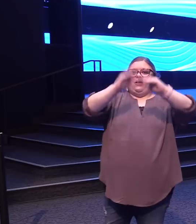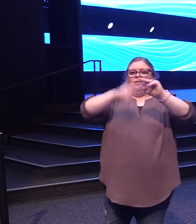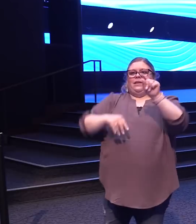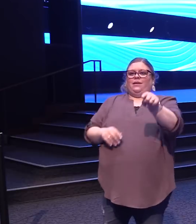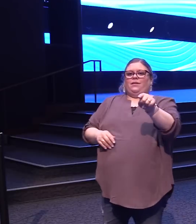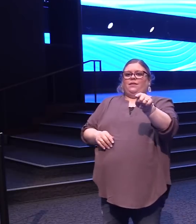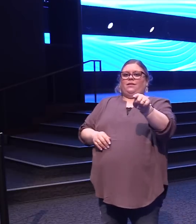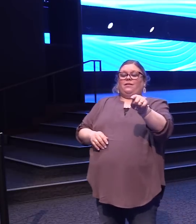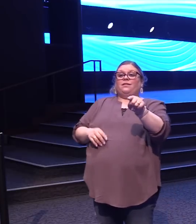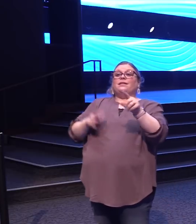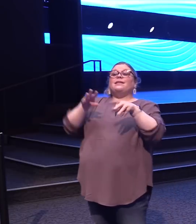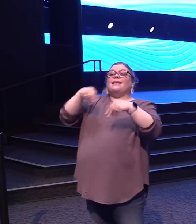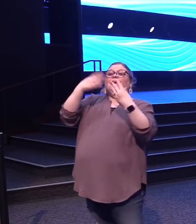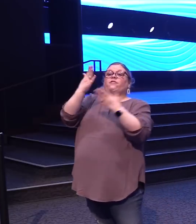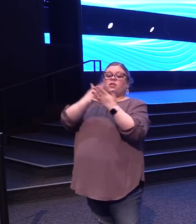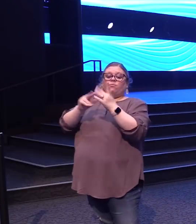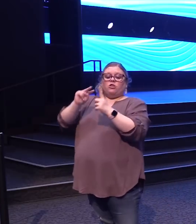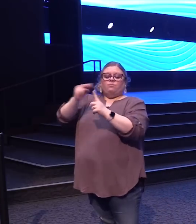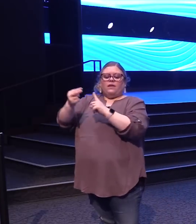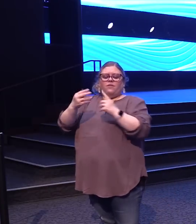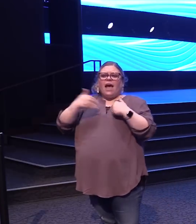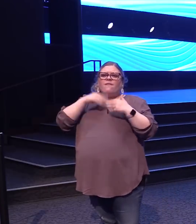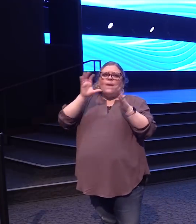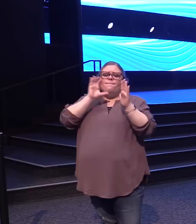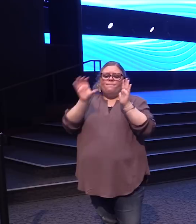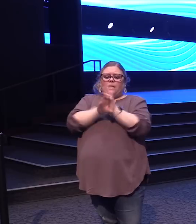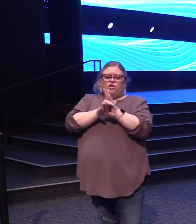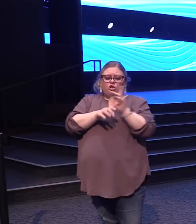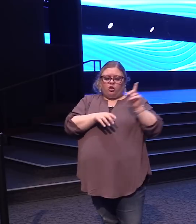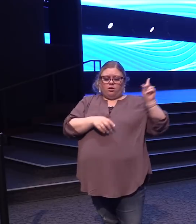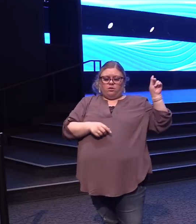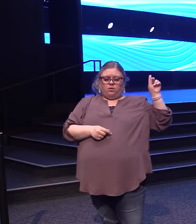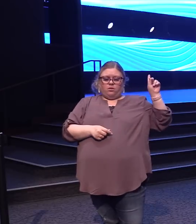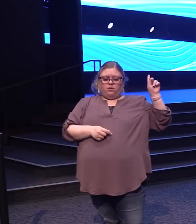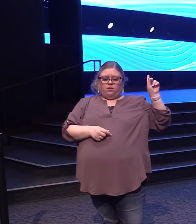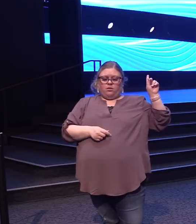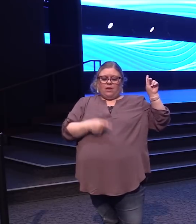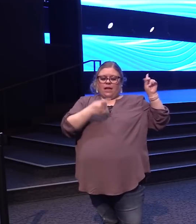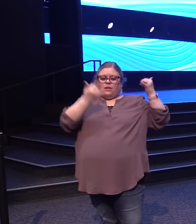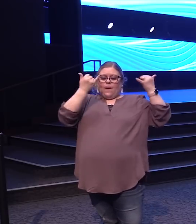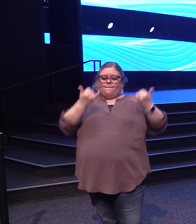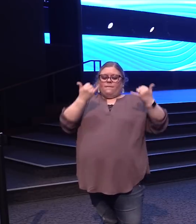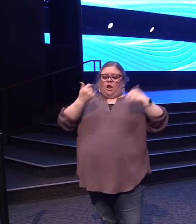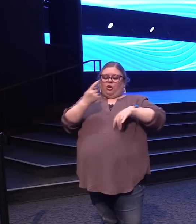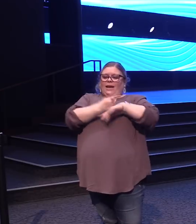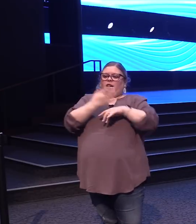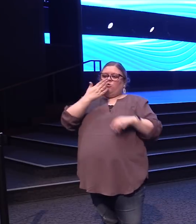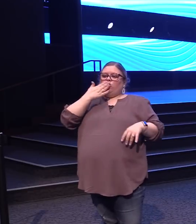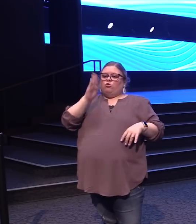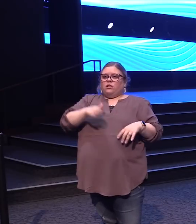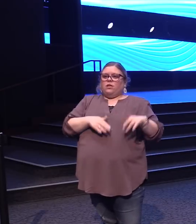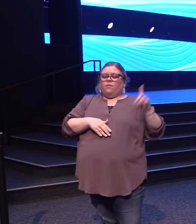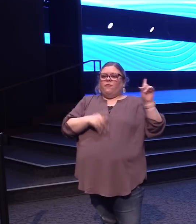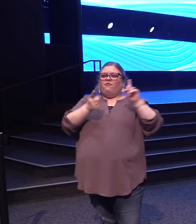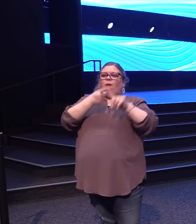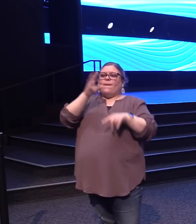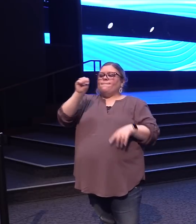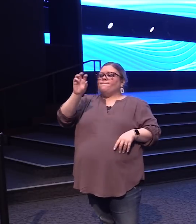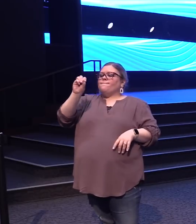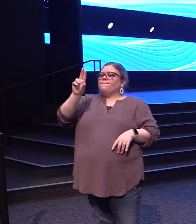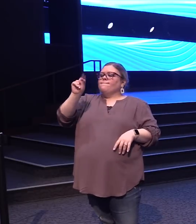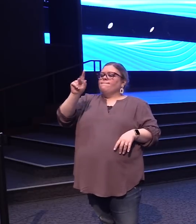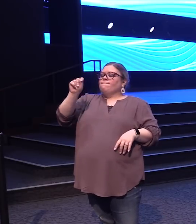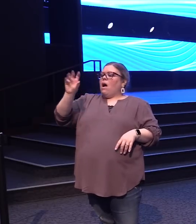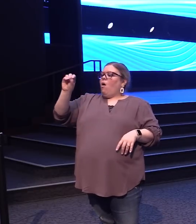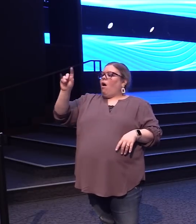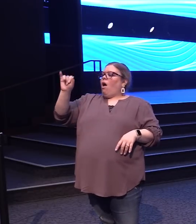Just to give you guys a perspective, can we bring up a picture of modern day Jerusalem? That's it from the Mount of Olives. That's